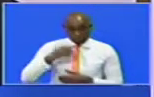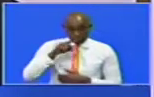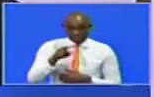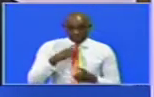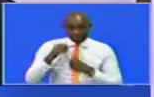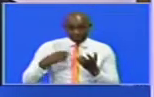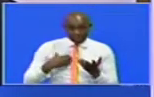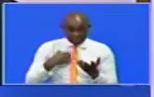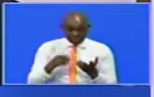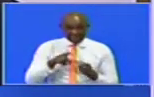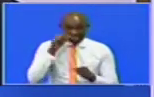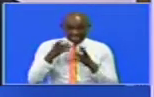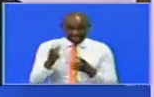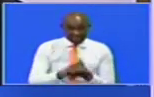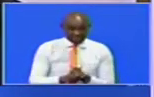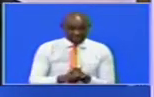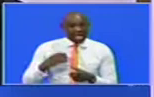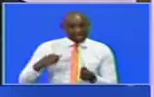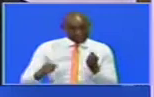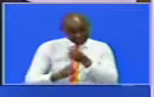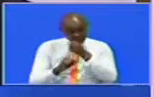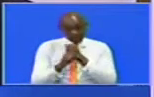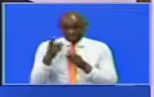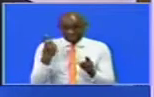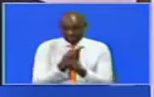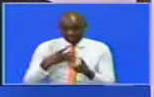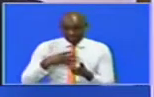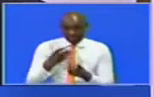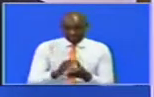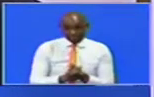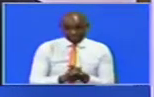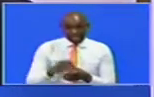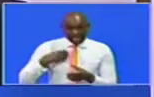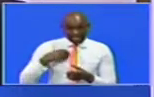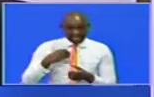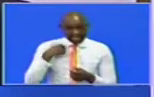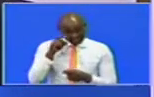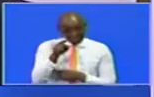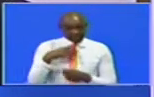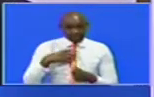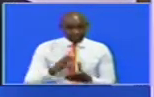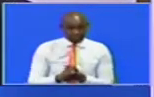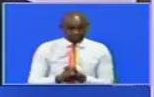process, we select and support a broad base of social innovation, and Isickure was one of them.